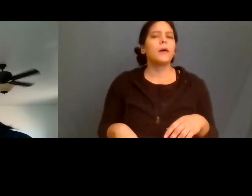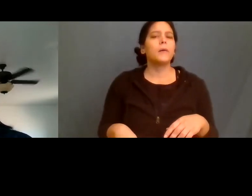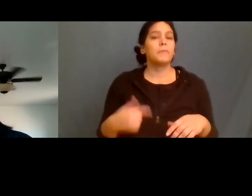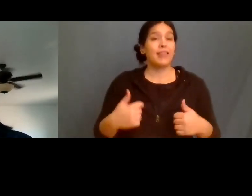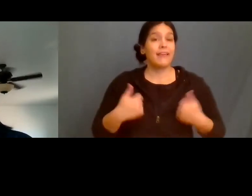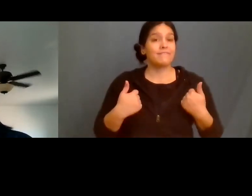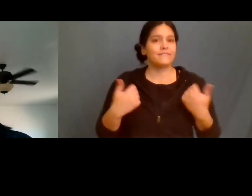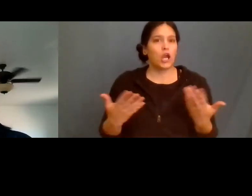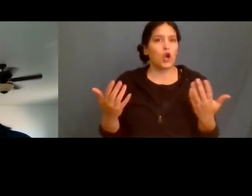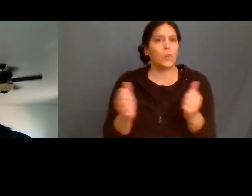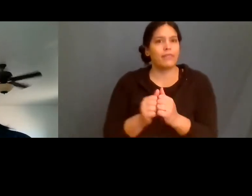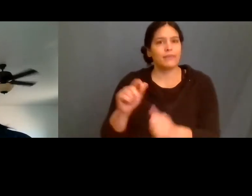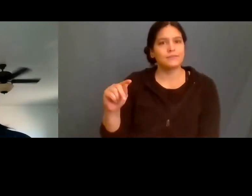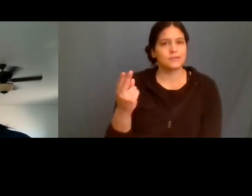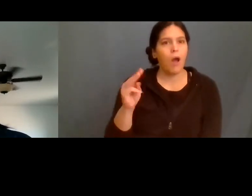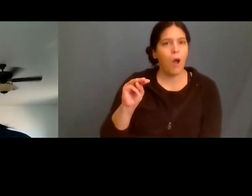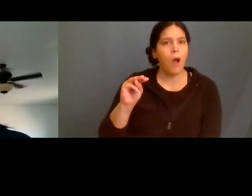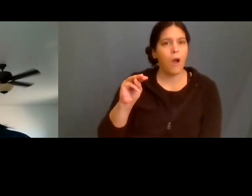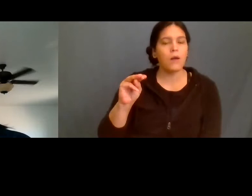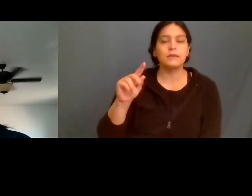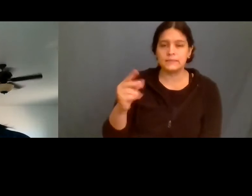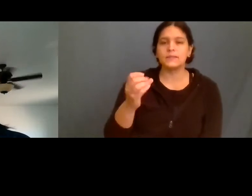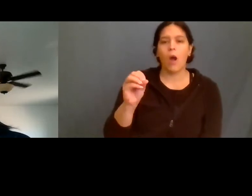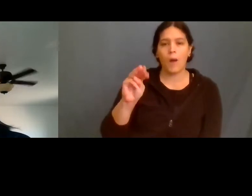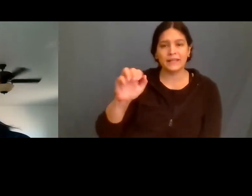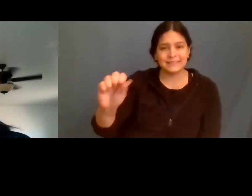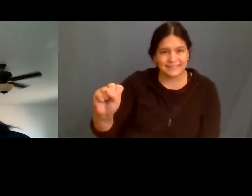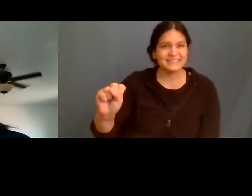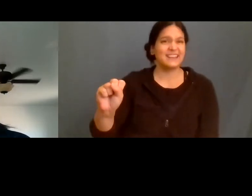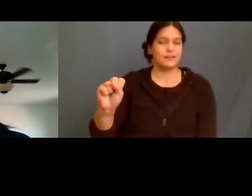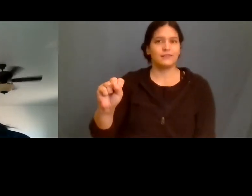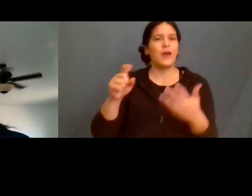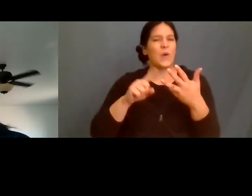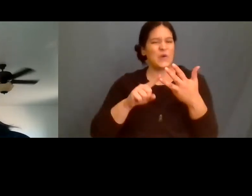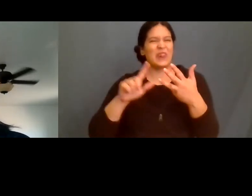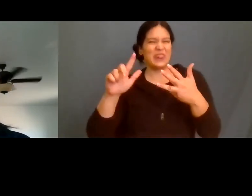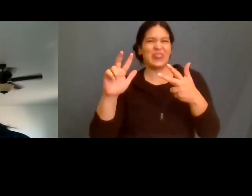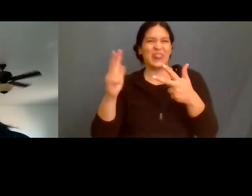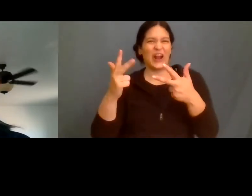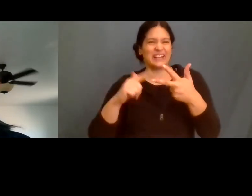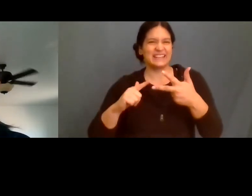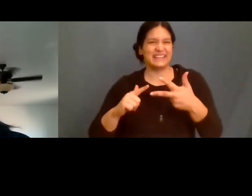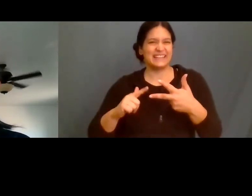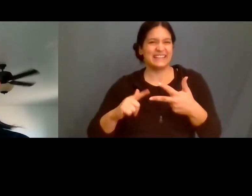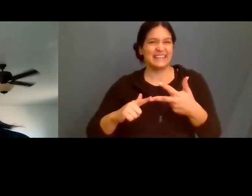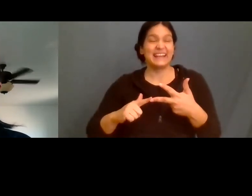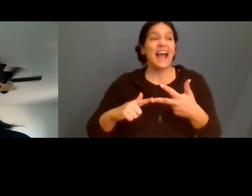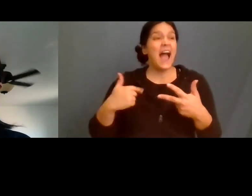so I am also a grandma, which is, you know, they say grandma, everything stops, I tell